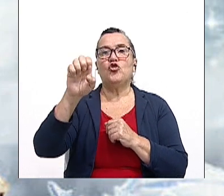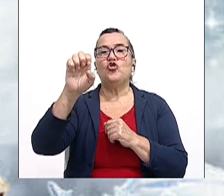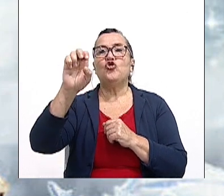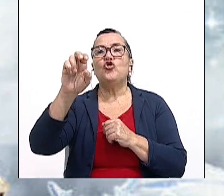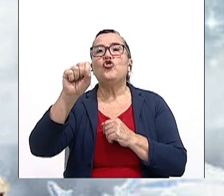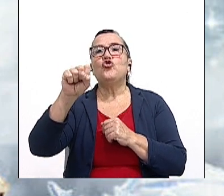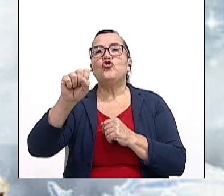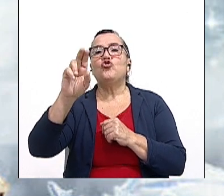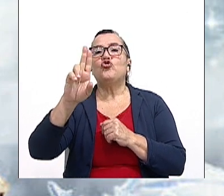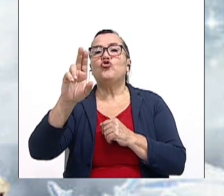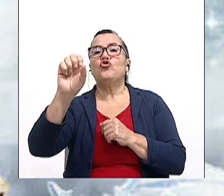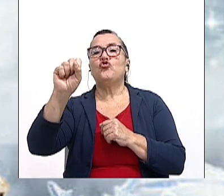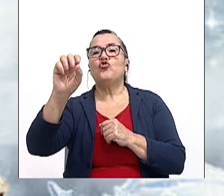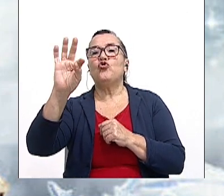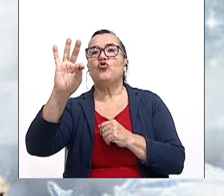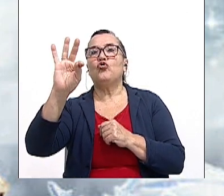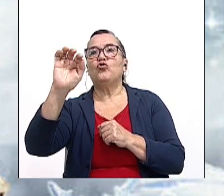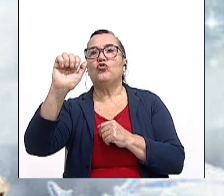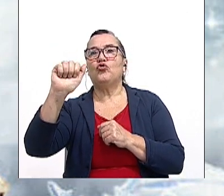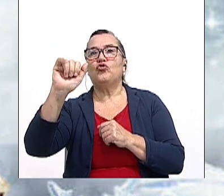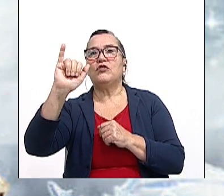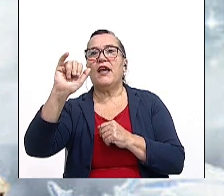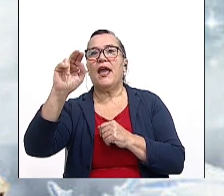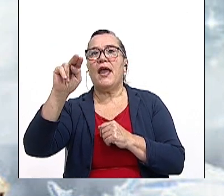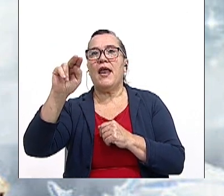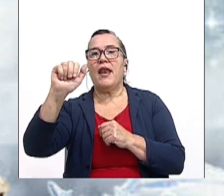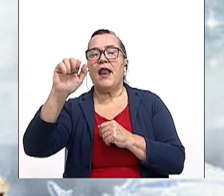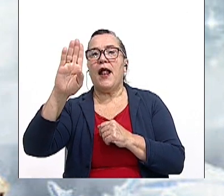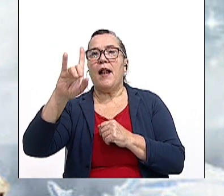Sustainable. Okay, repeat. Sustainable.